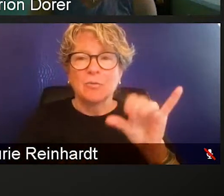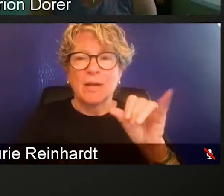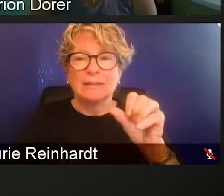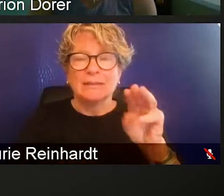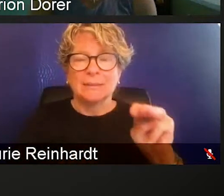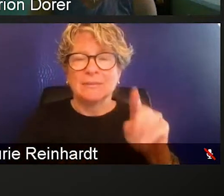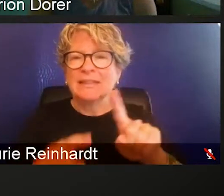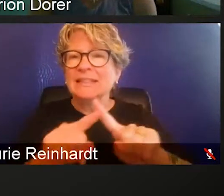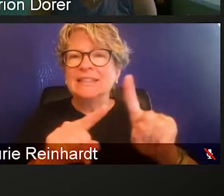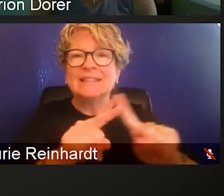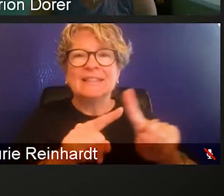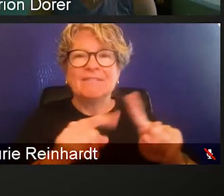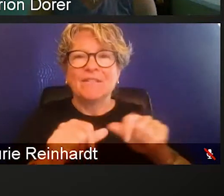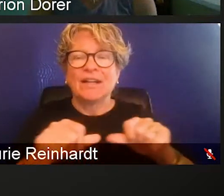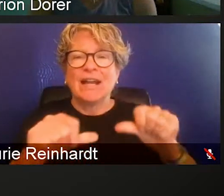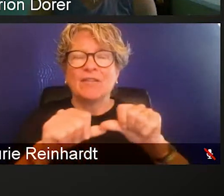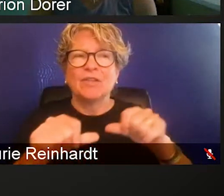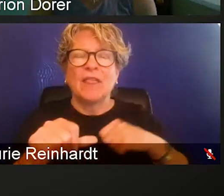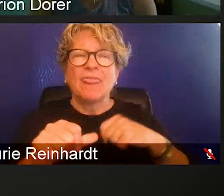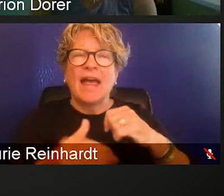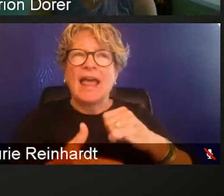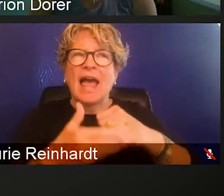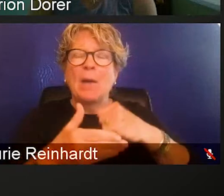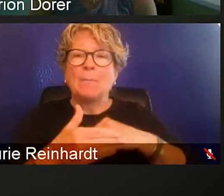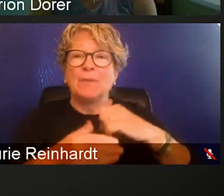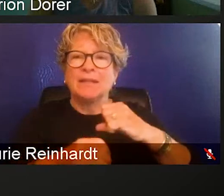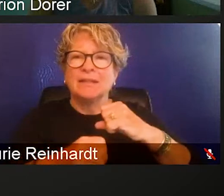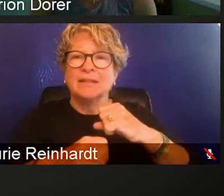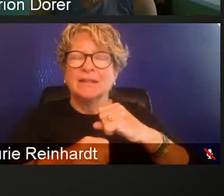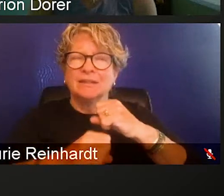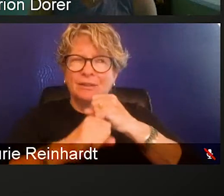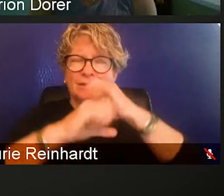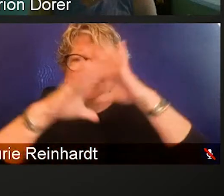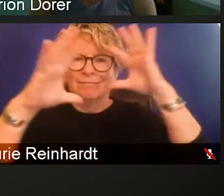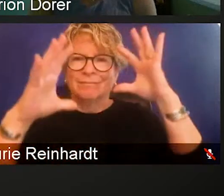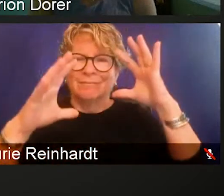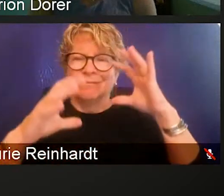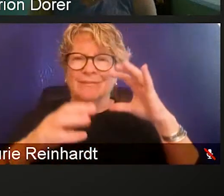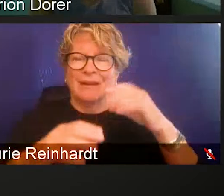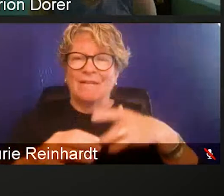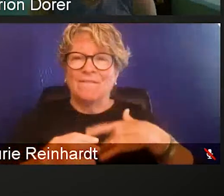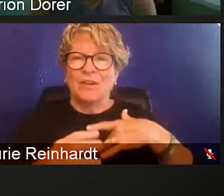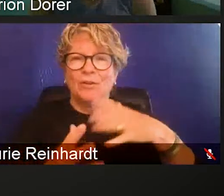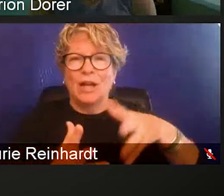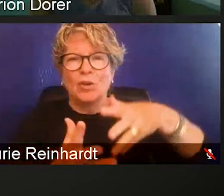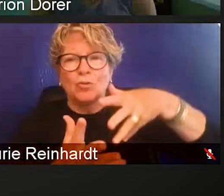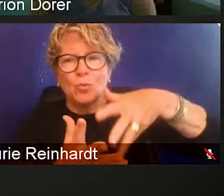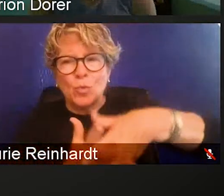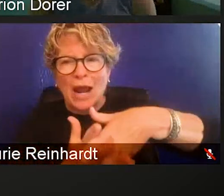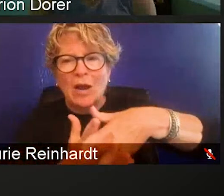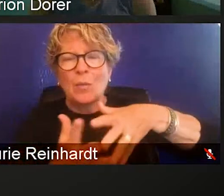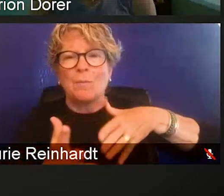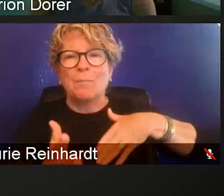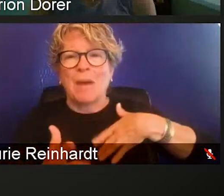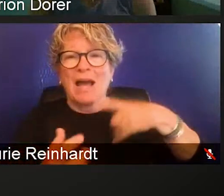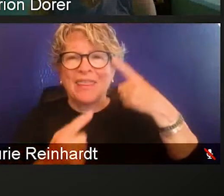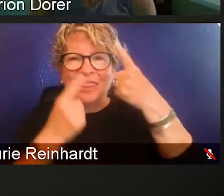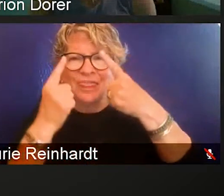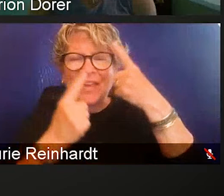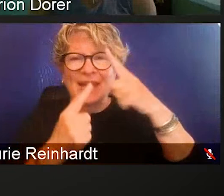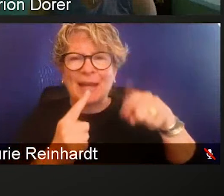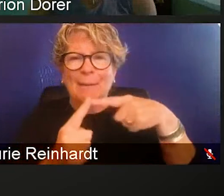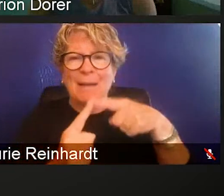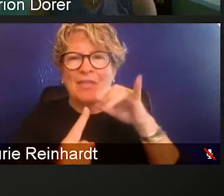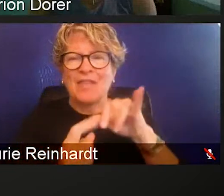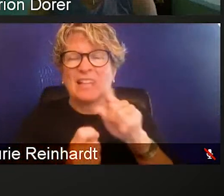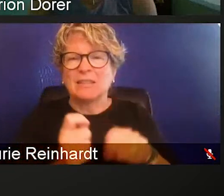structurally in the book, that was very helpful as we went through it to really ground my thinking about that particular